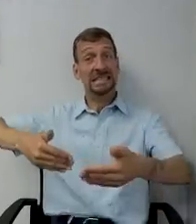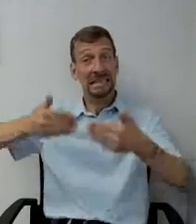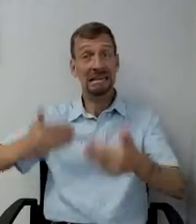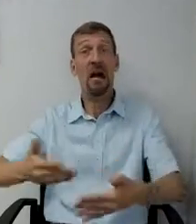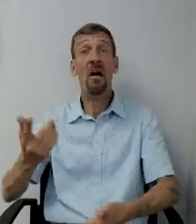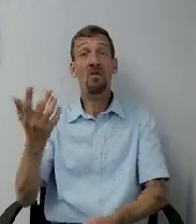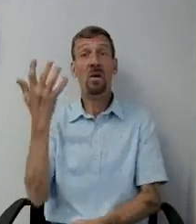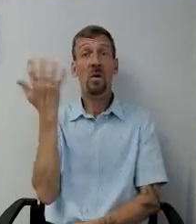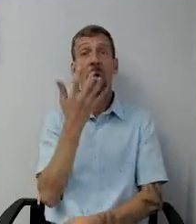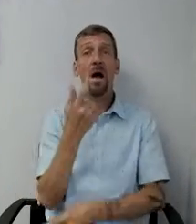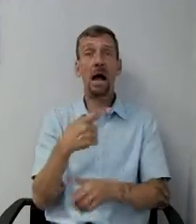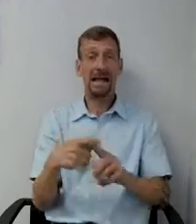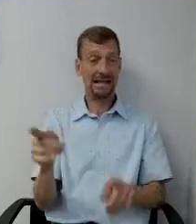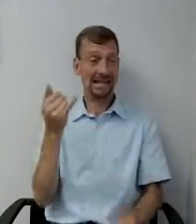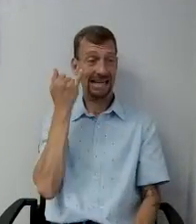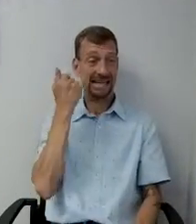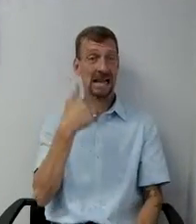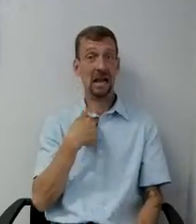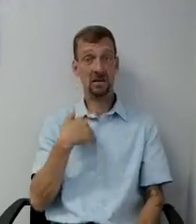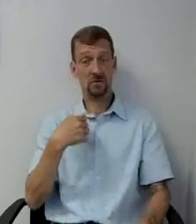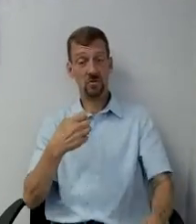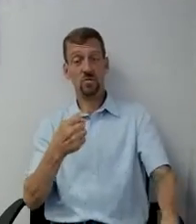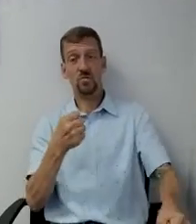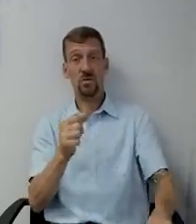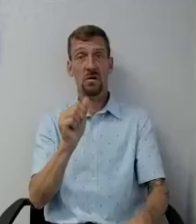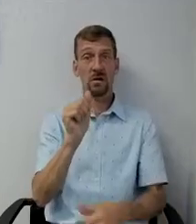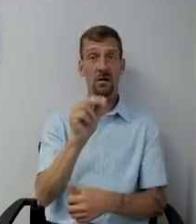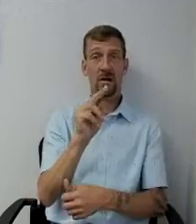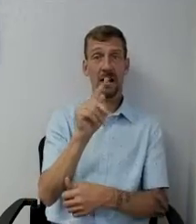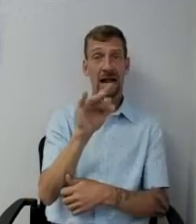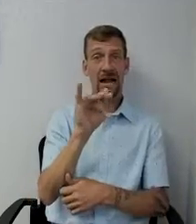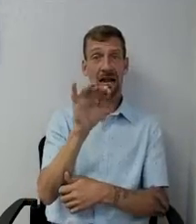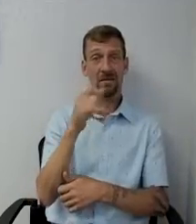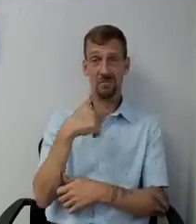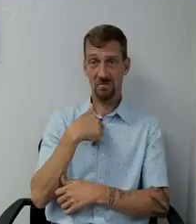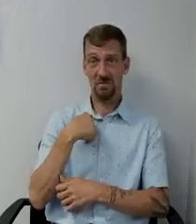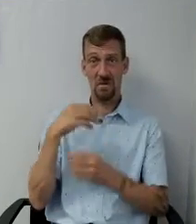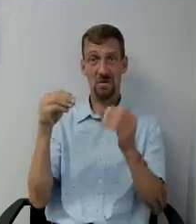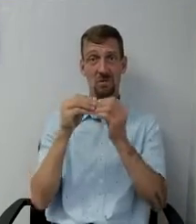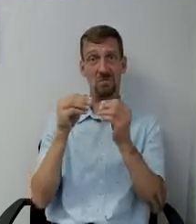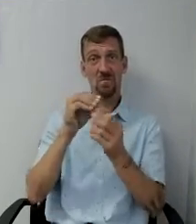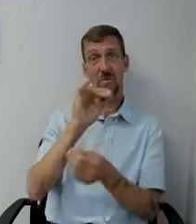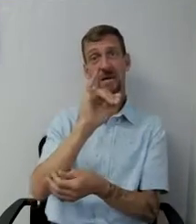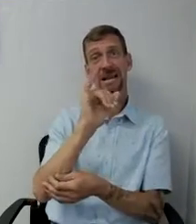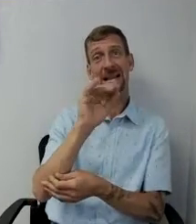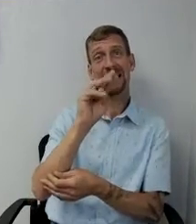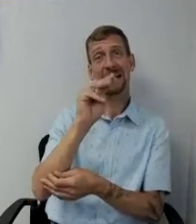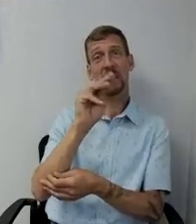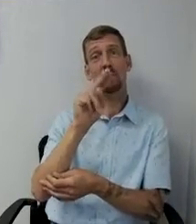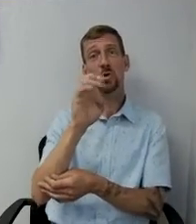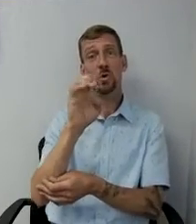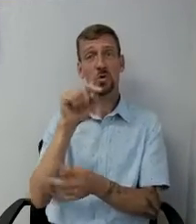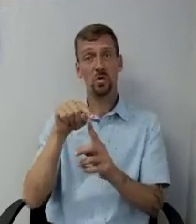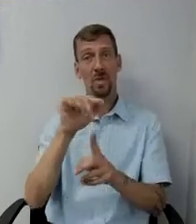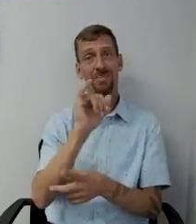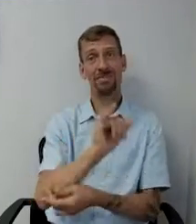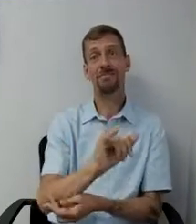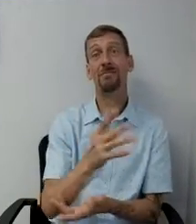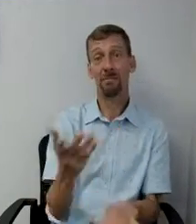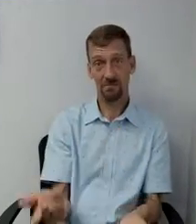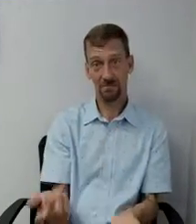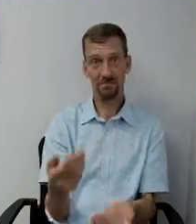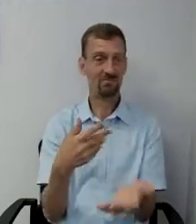think then, well, good, if I've got really strong antibodies, I'm more likely to be immune or have some immunity than if I just